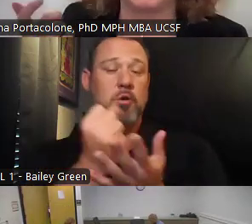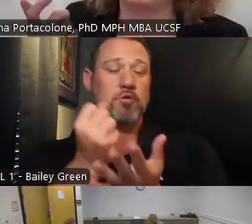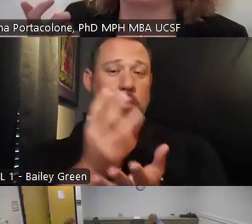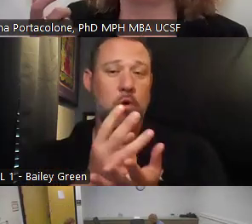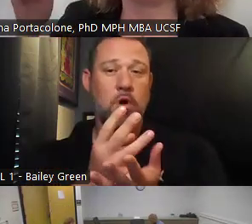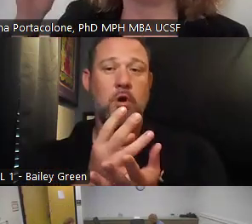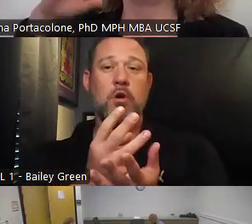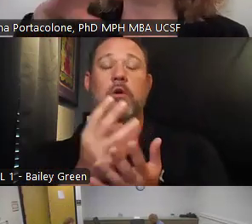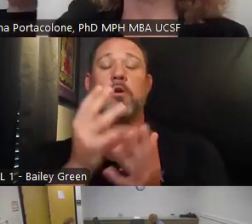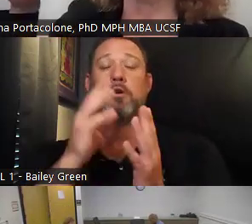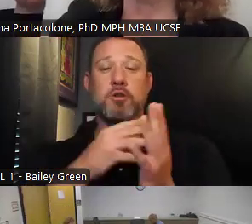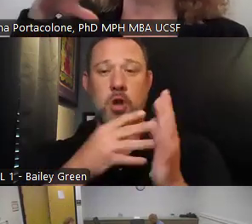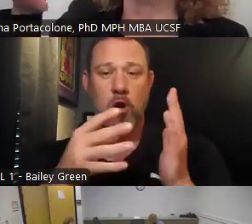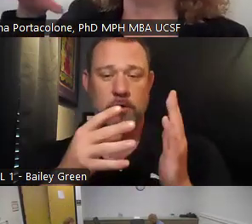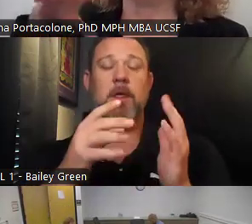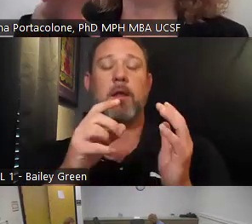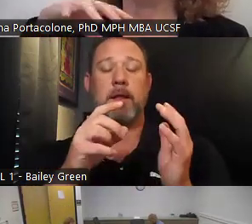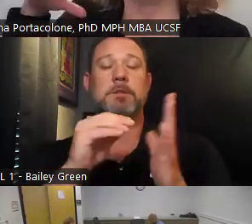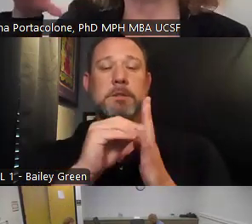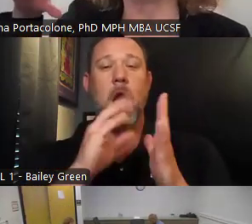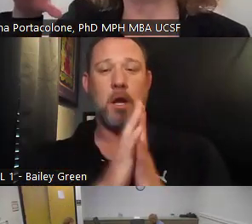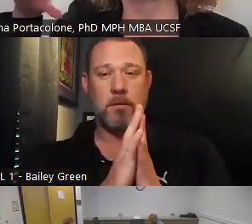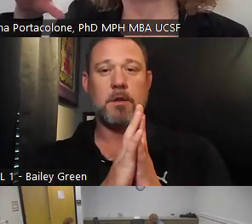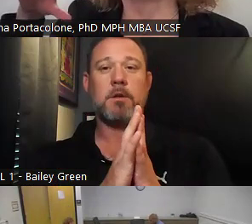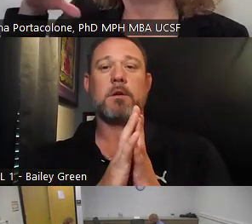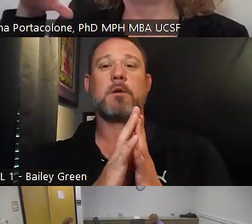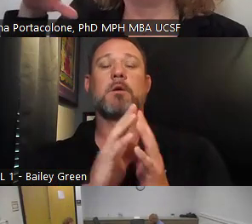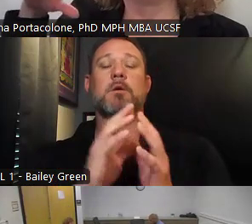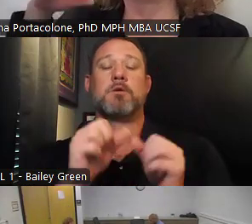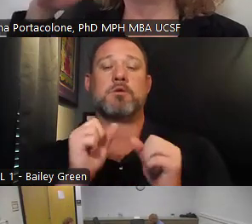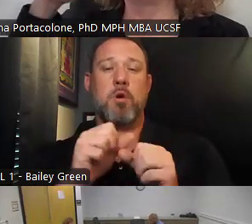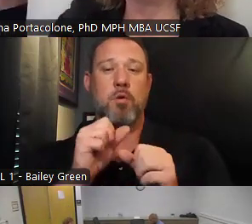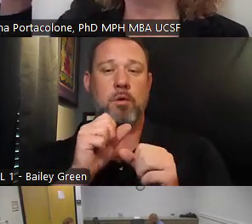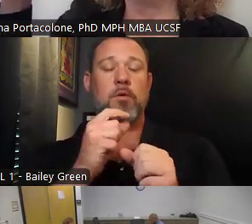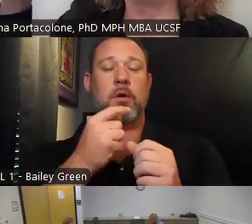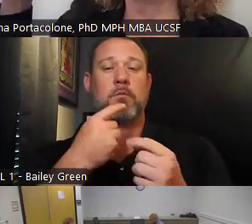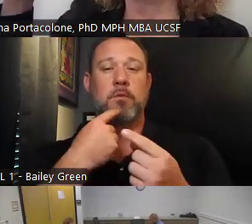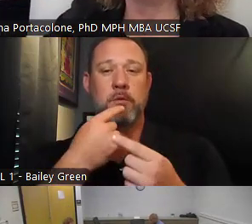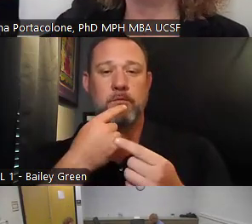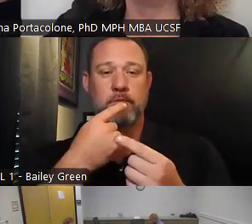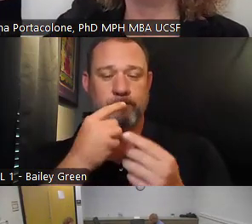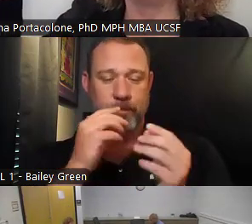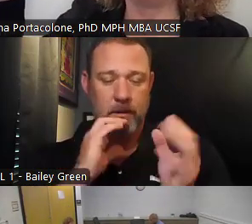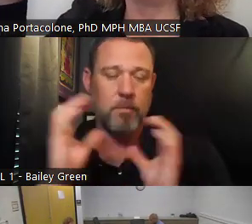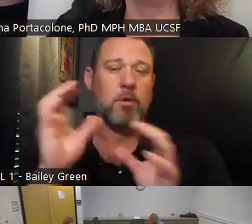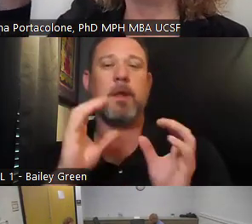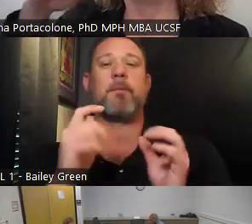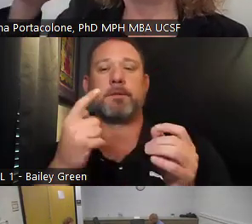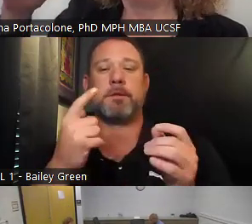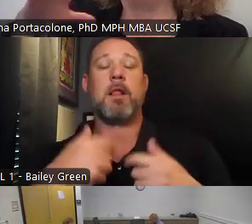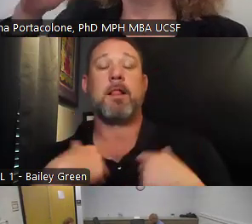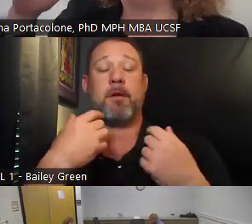records, charts, so that then we can identify these persons, because living alone with cognitive